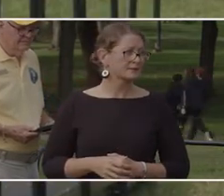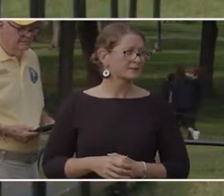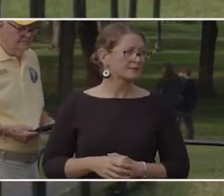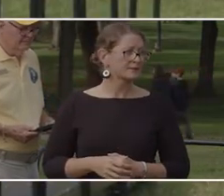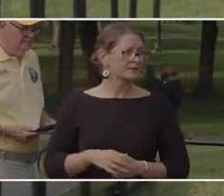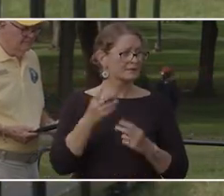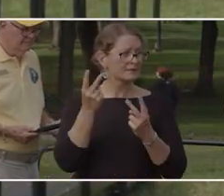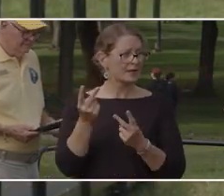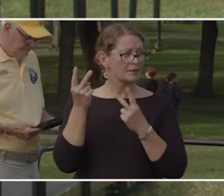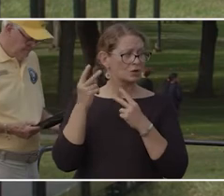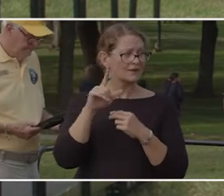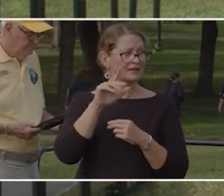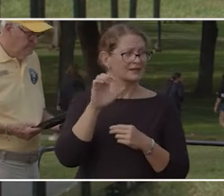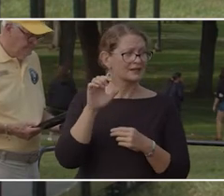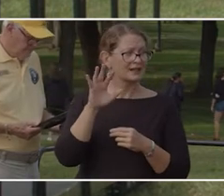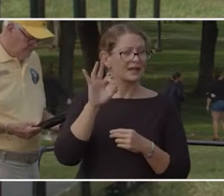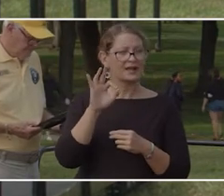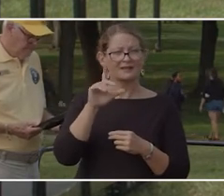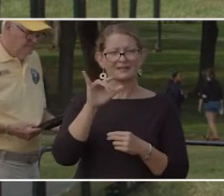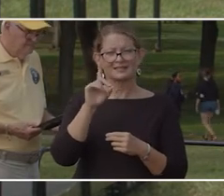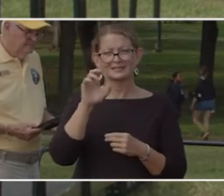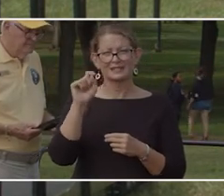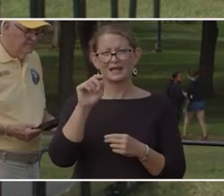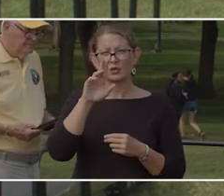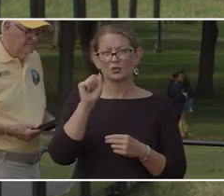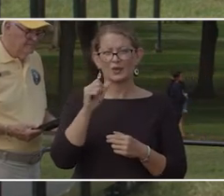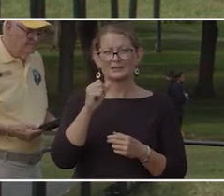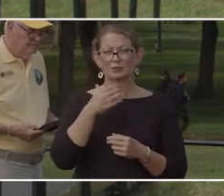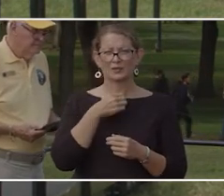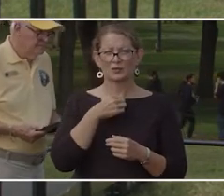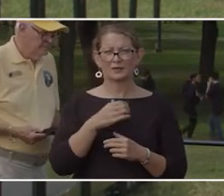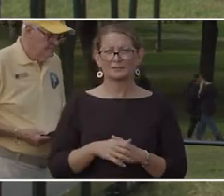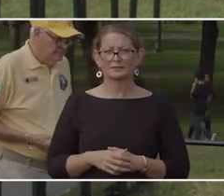In memory of Lee F. Ledet, U.S. Marine Corps.